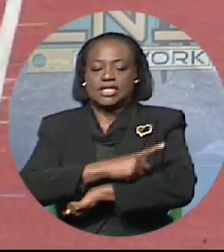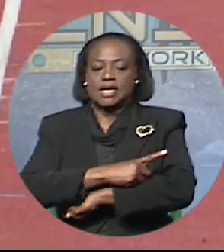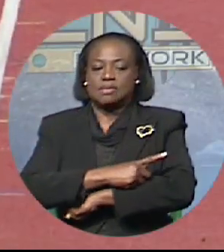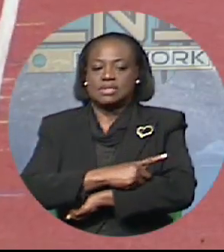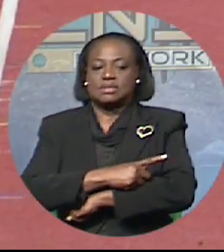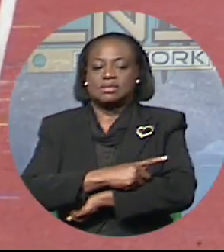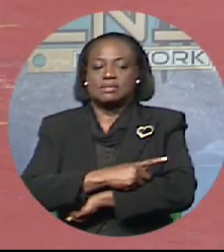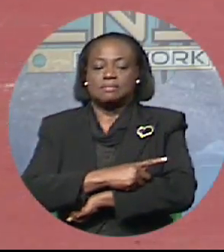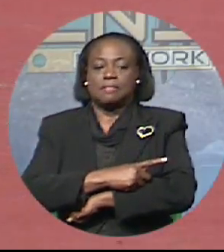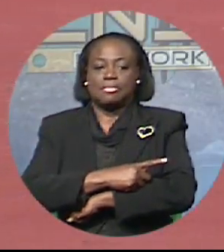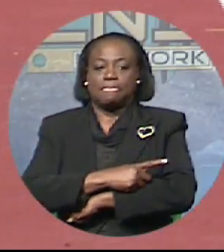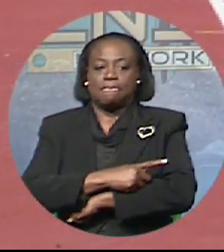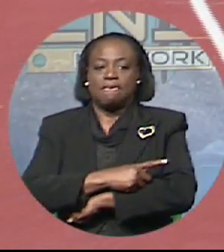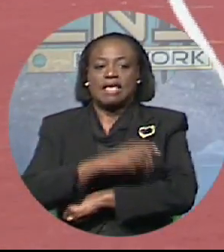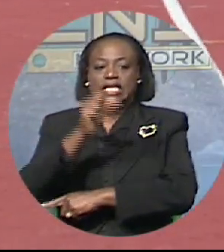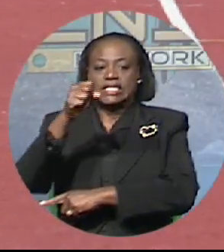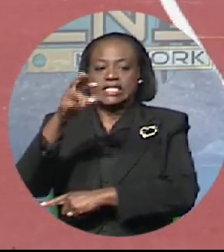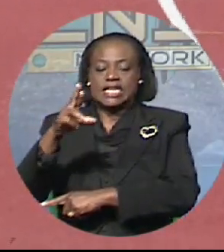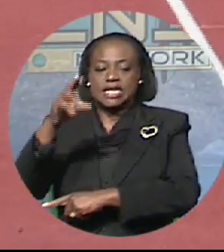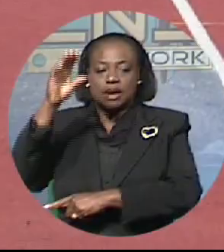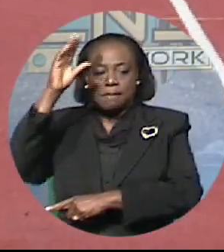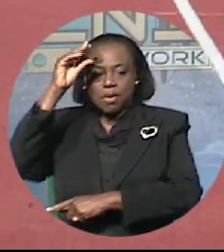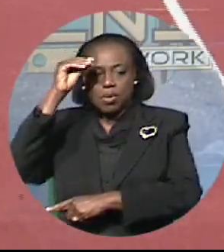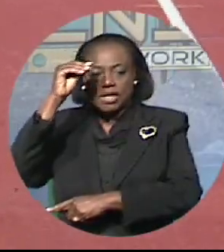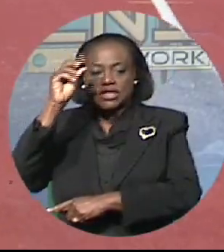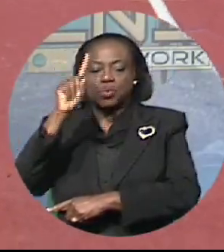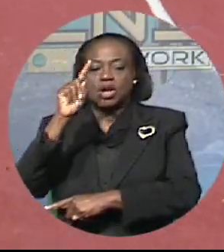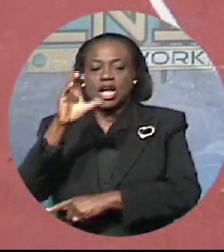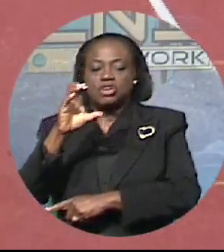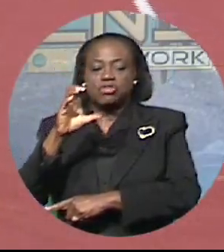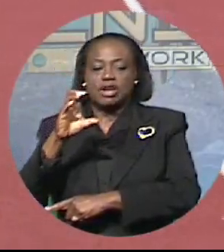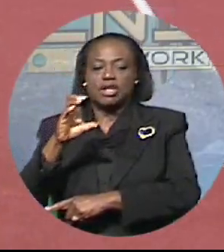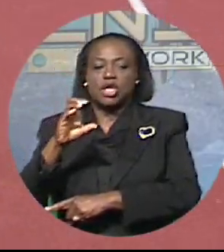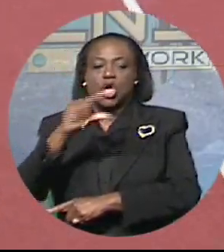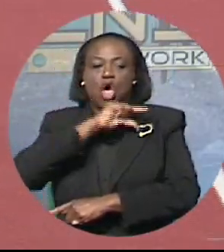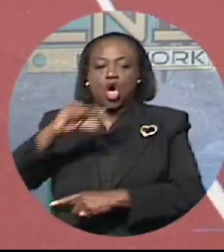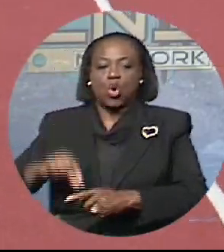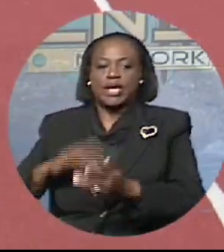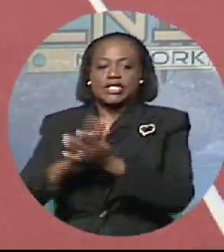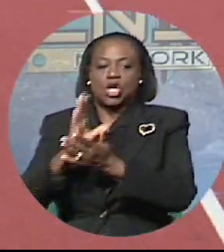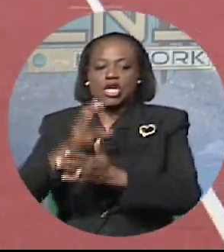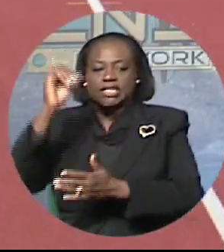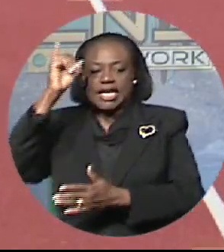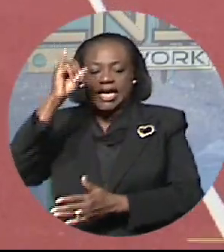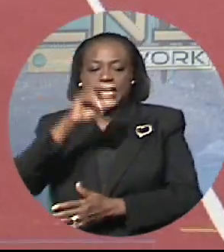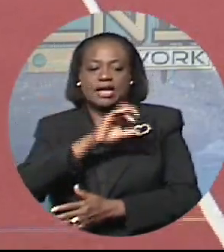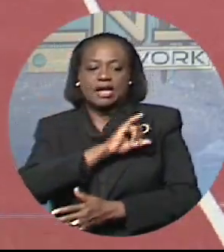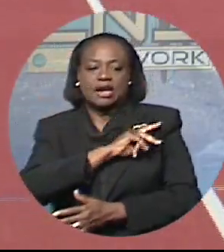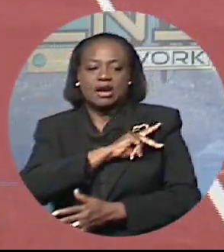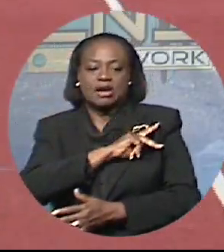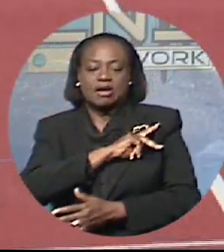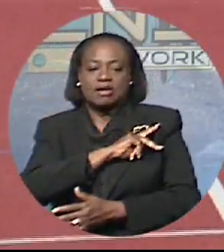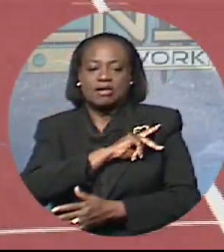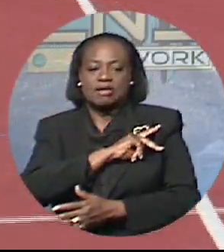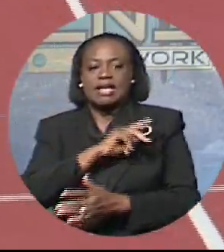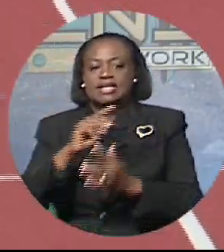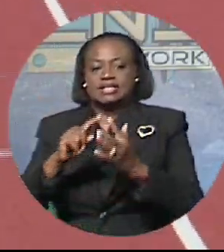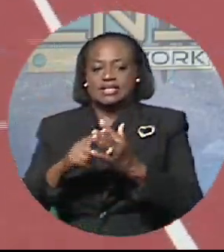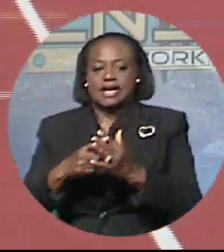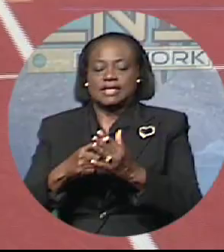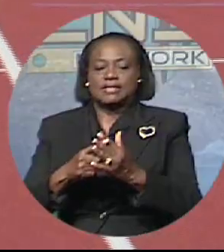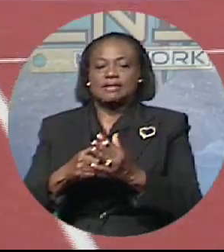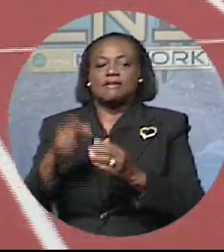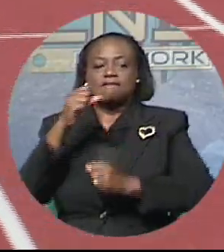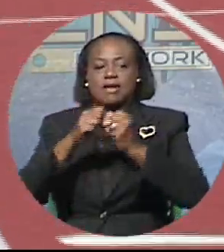no different. In the senior boys 100, QC Comet Ian Kerr had to rely on a strong drive phase after a lackluster start to fight off two